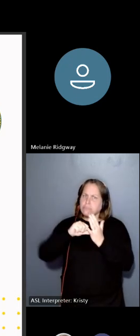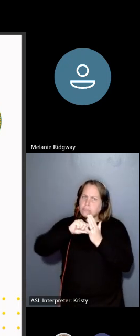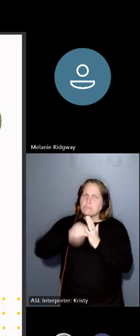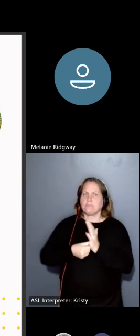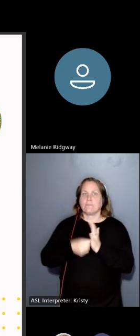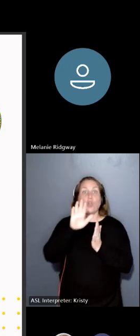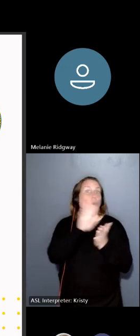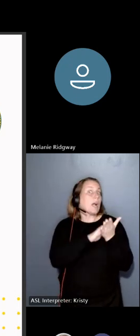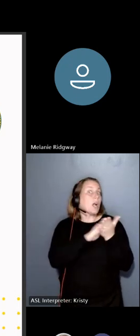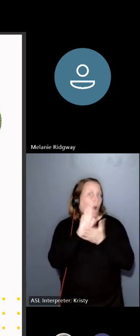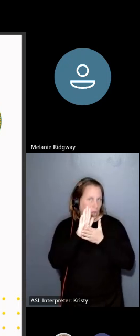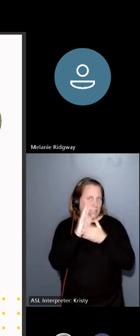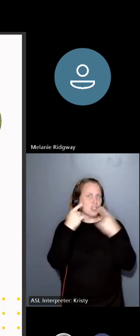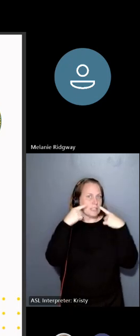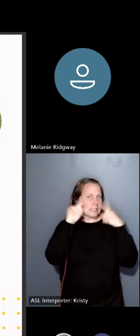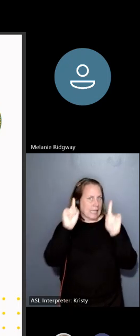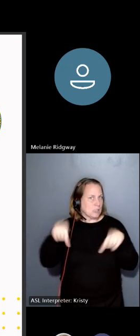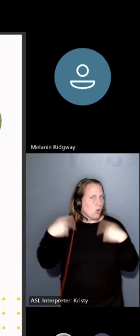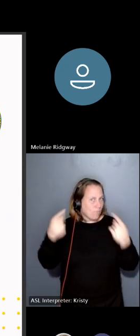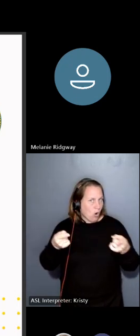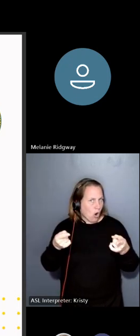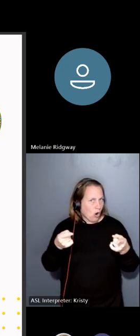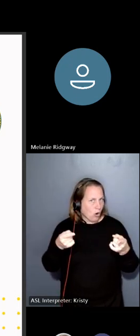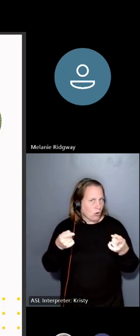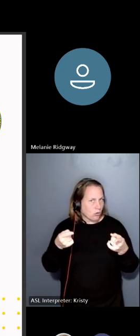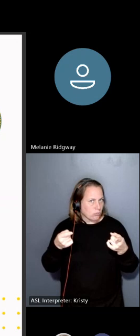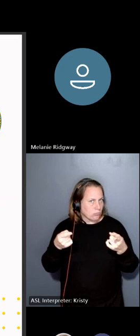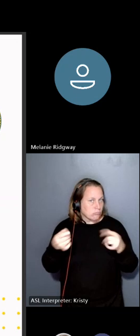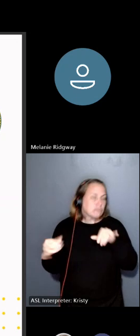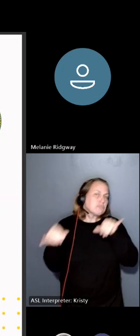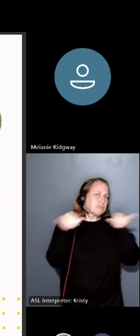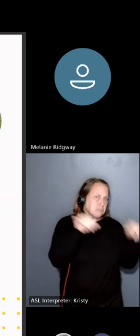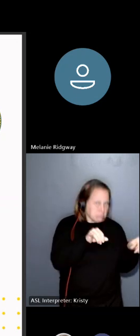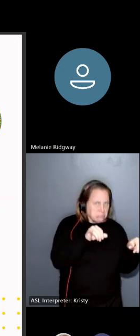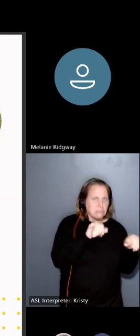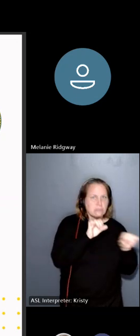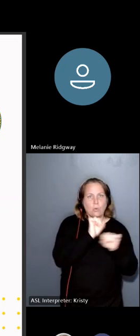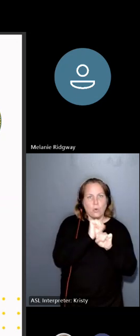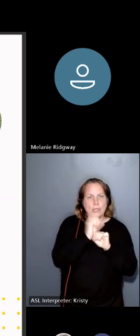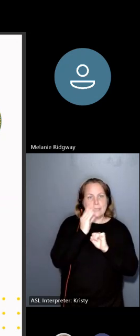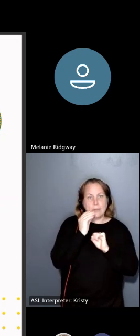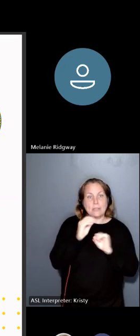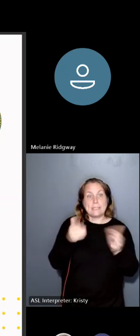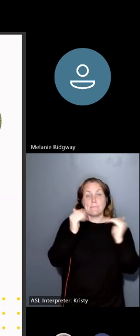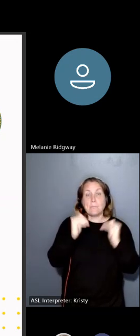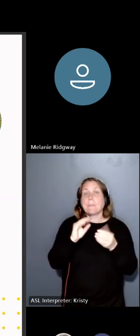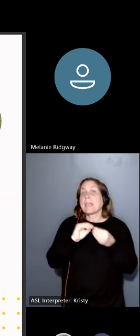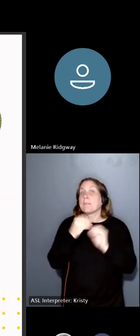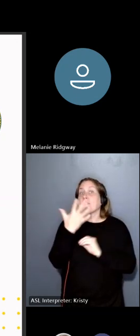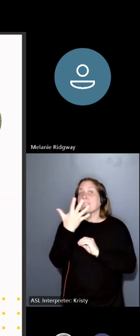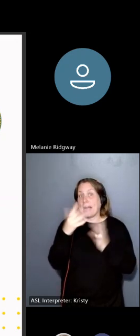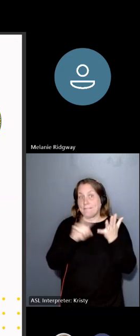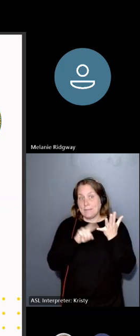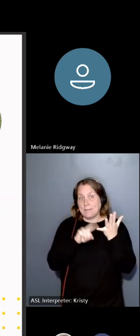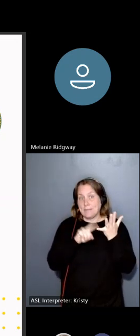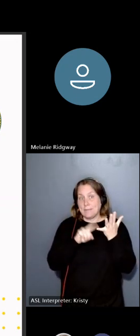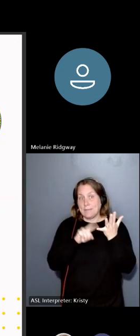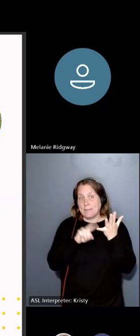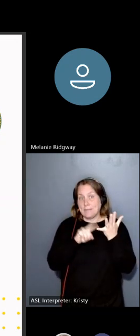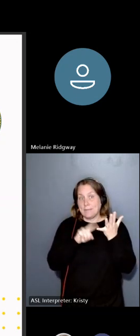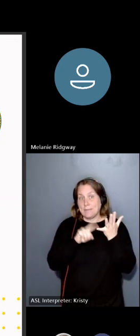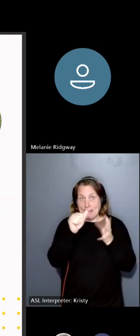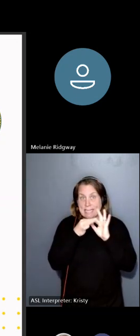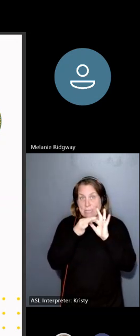college. Component 5, disability-related skill. I have